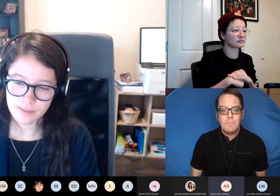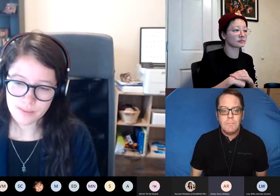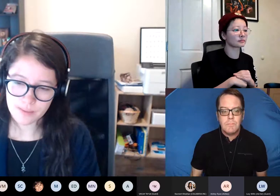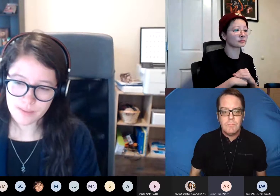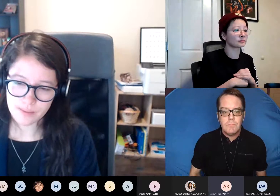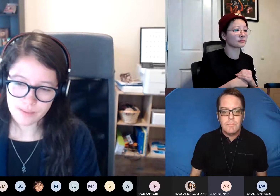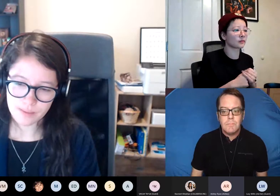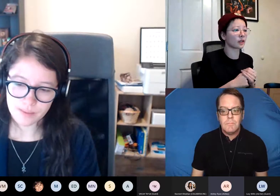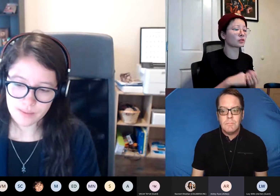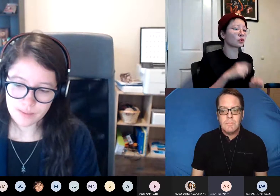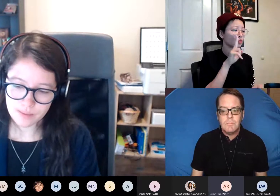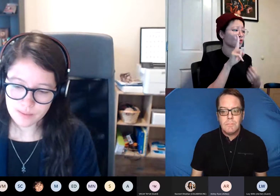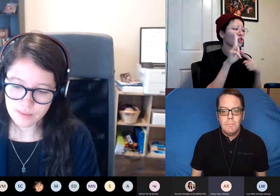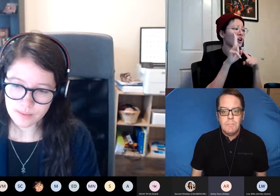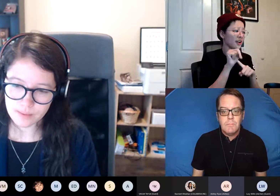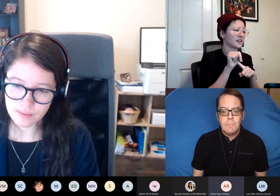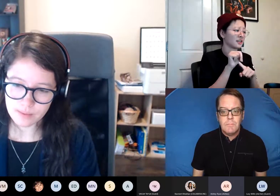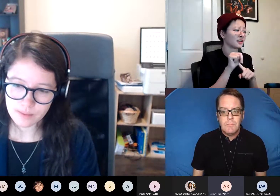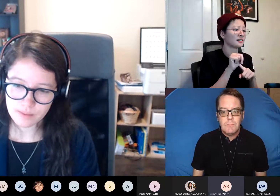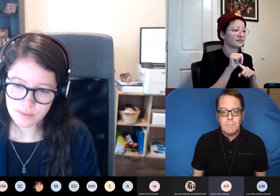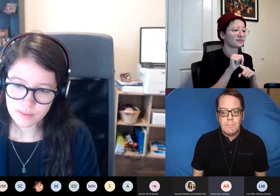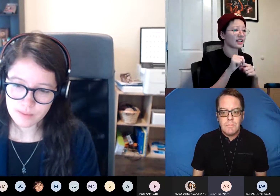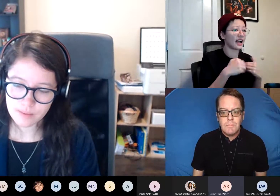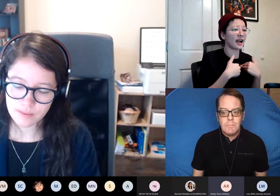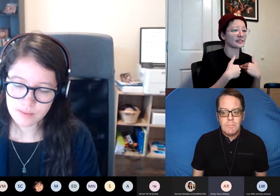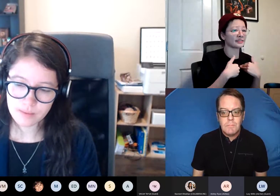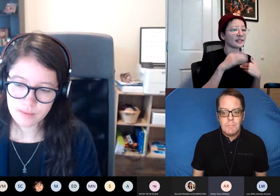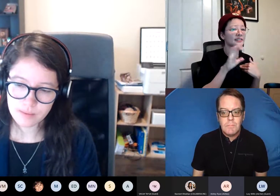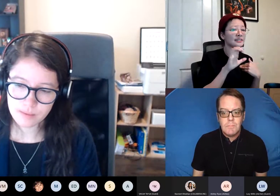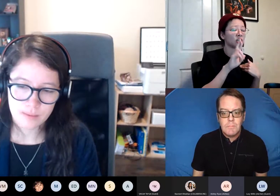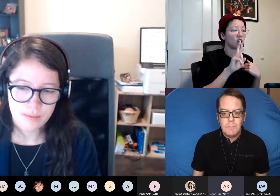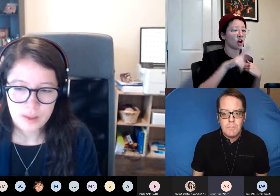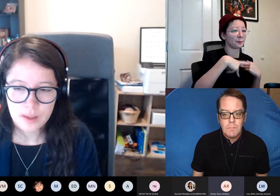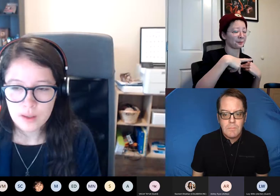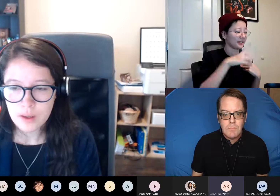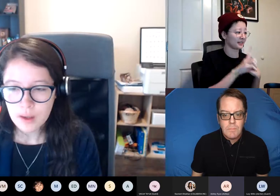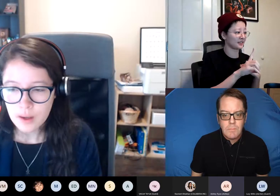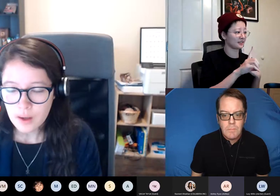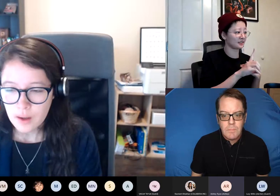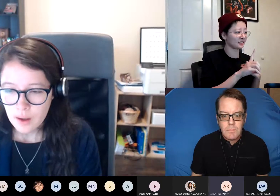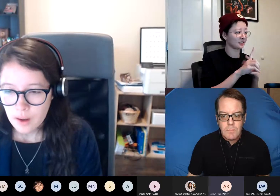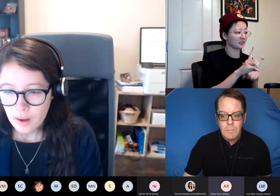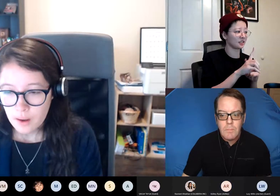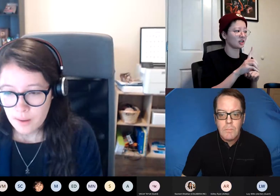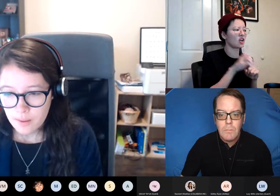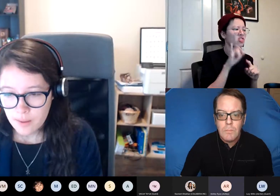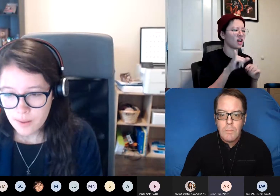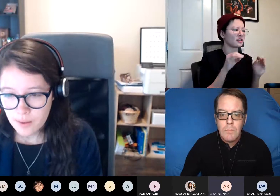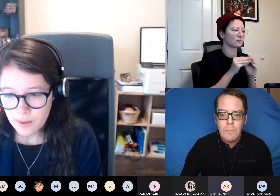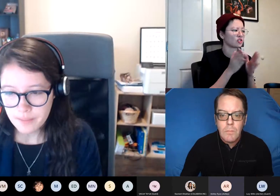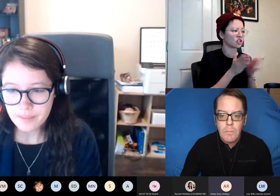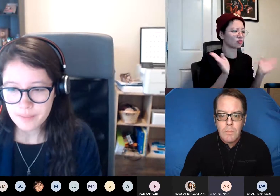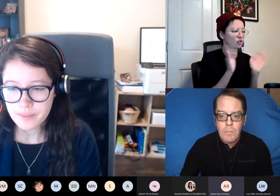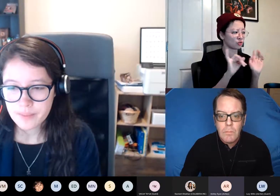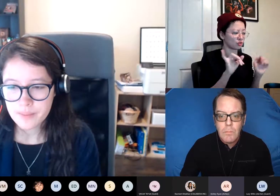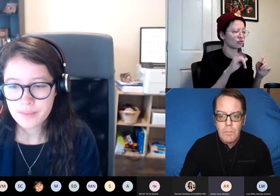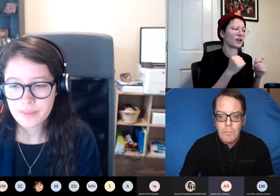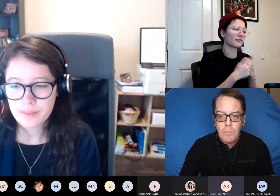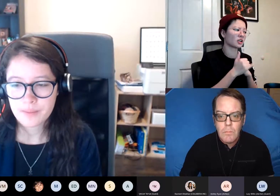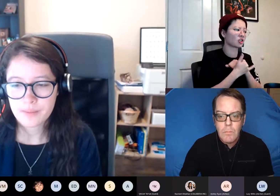audience, really wanted to congratulate and honor that huge accomplishment. We also have